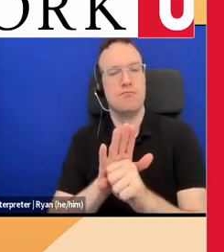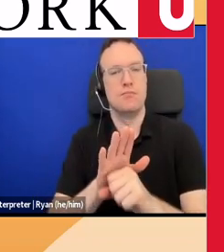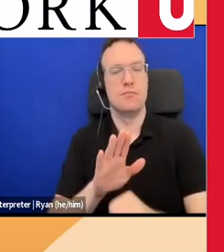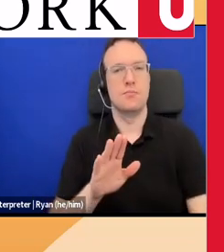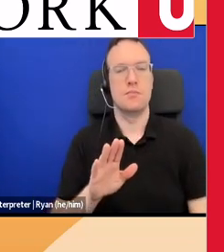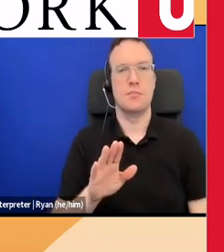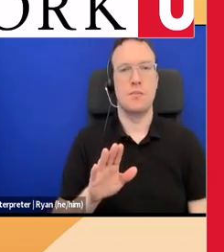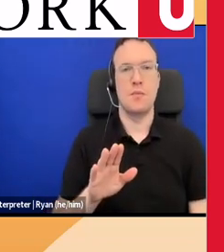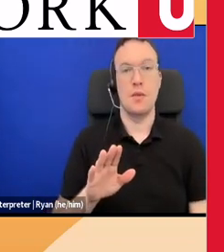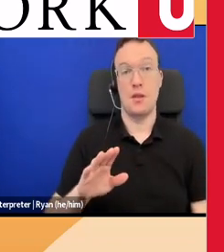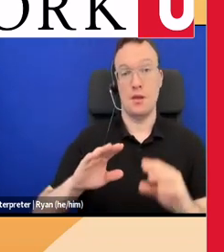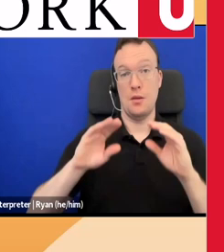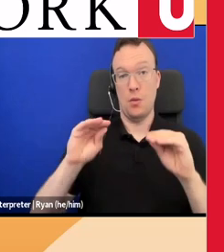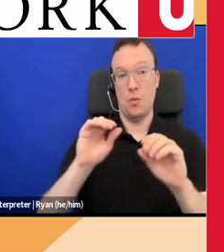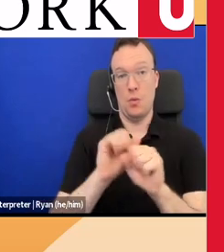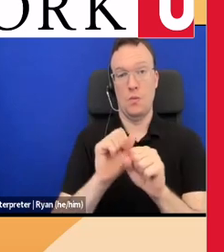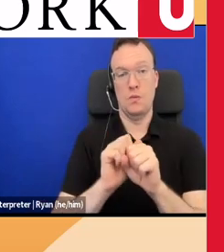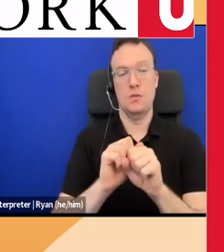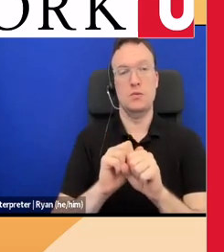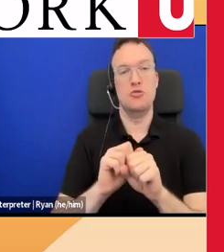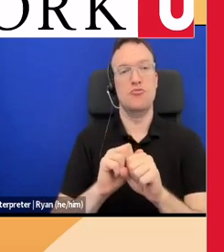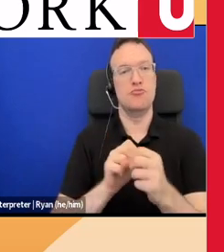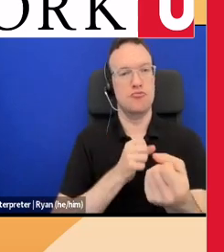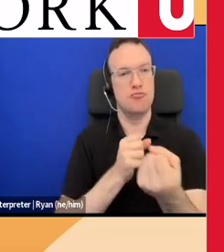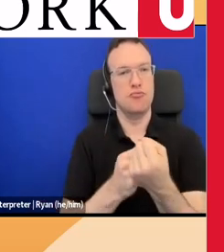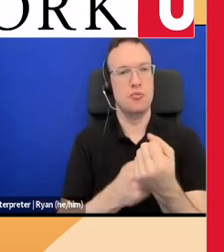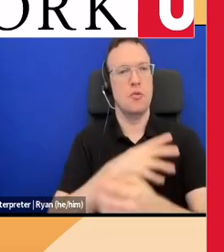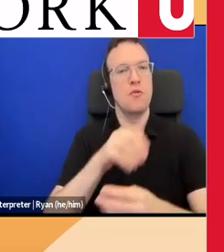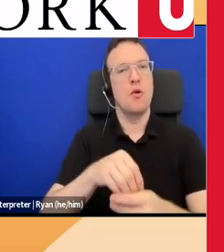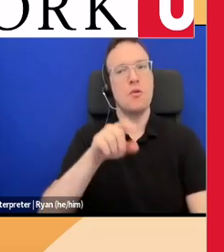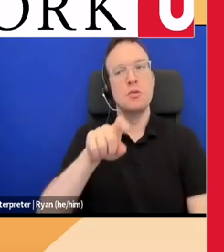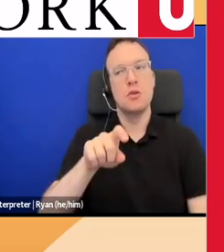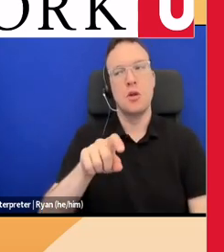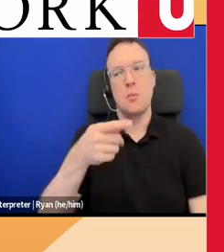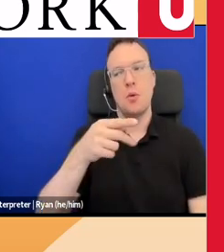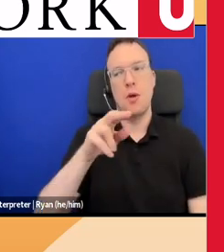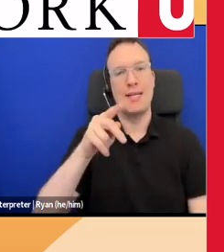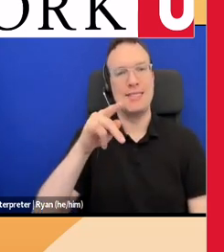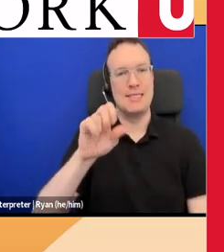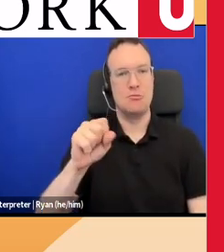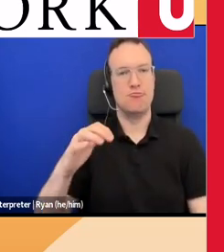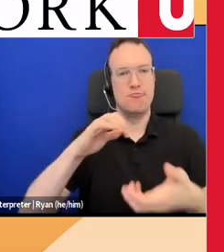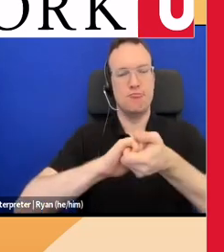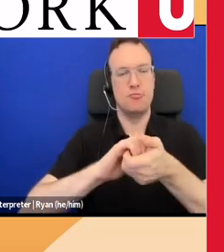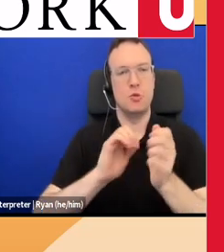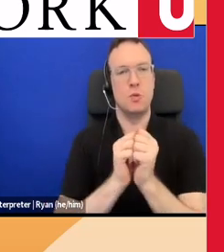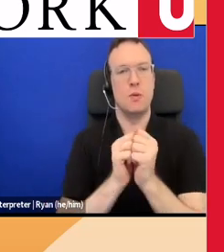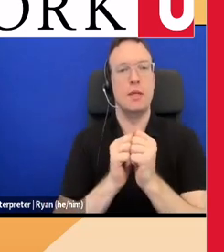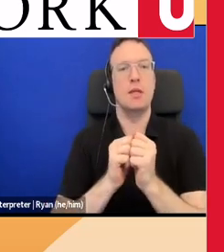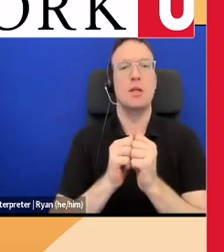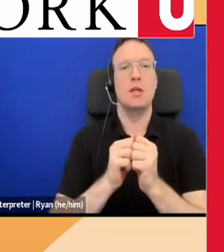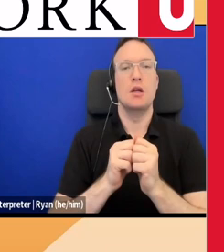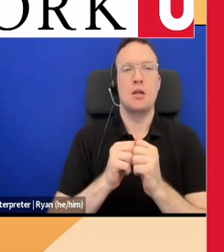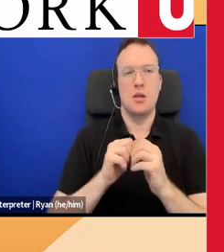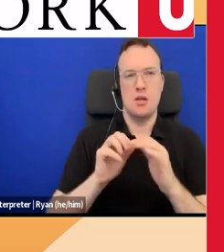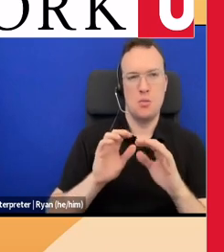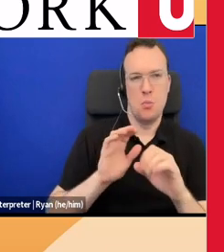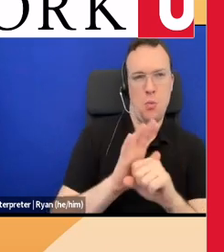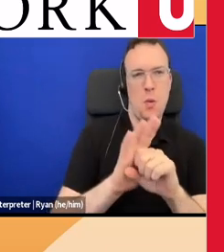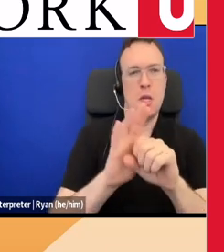As pedagogical work, solidarity should always involve a praxis in the Freirean sense of movement between reflection and